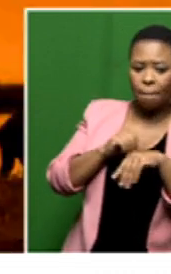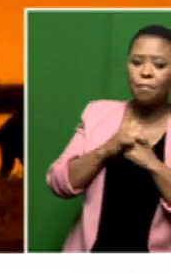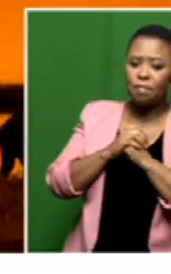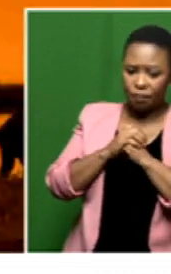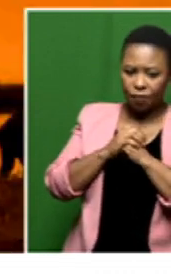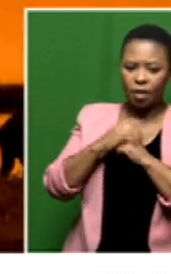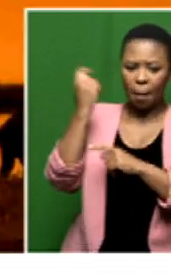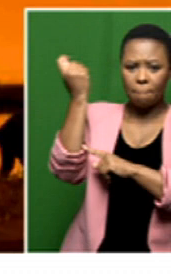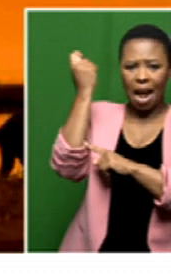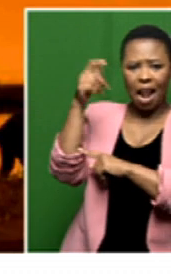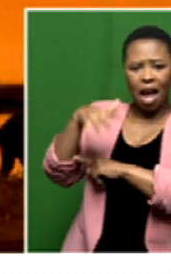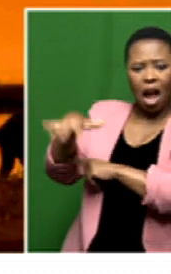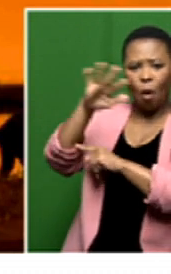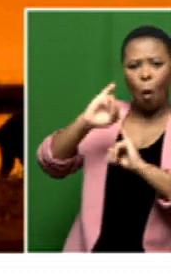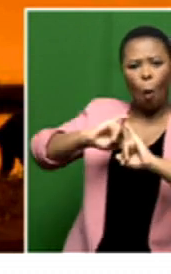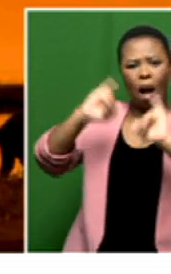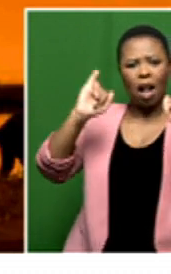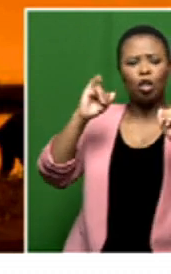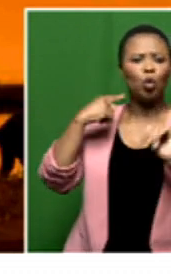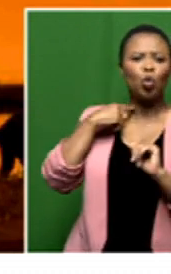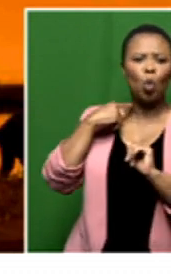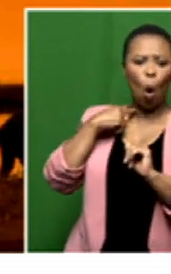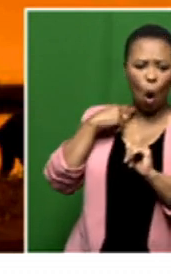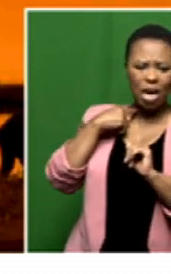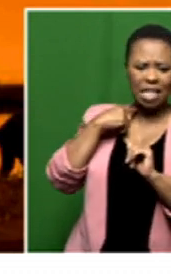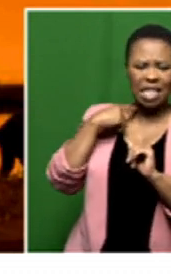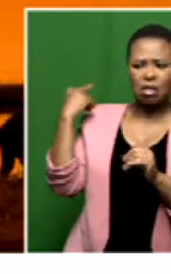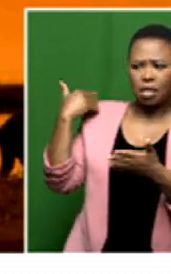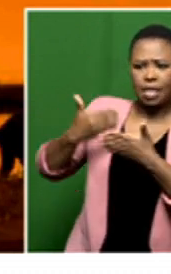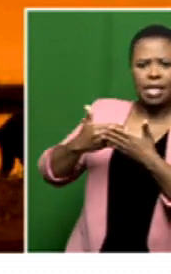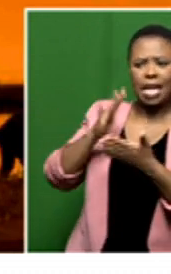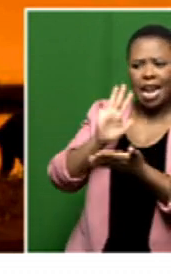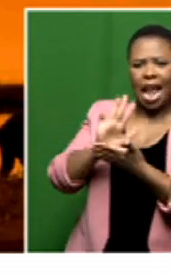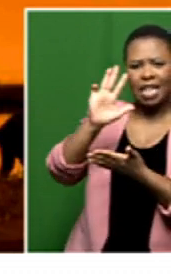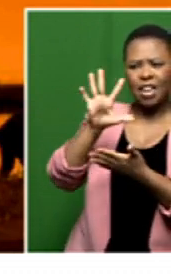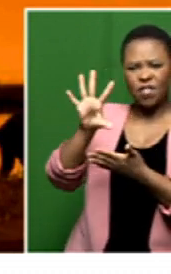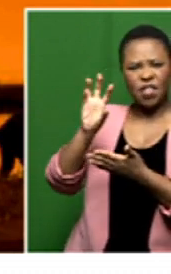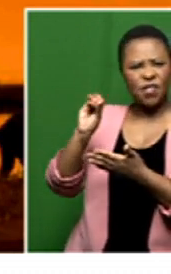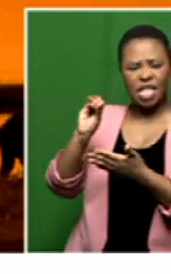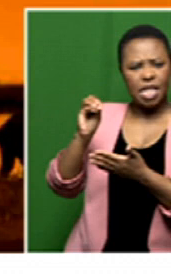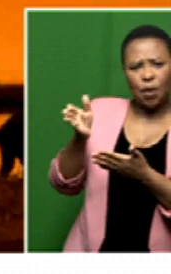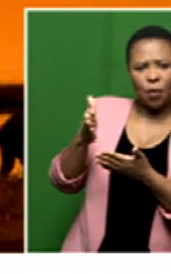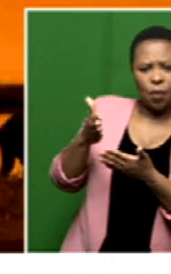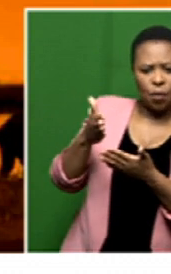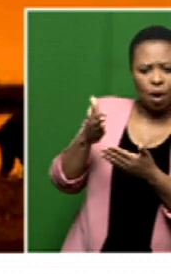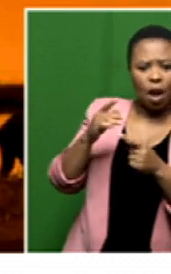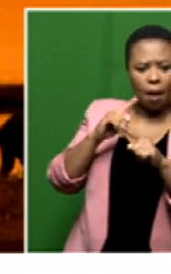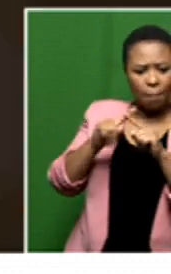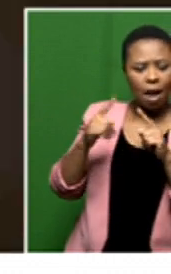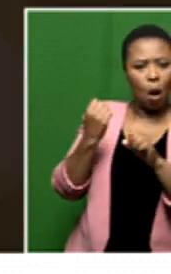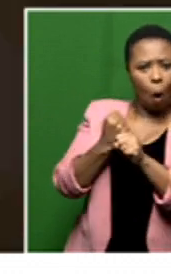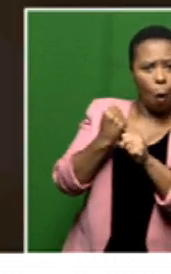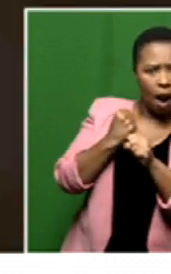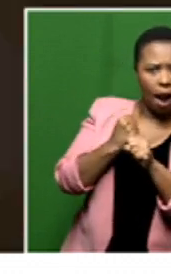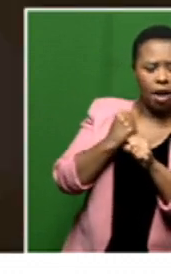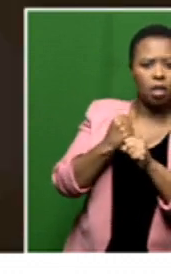repopulate Malawi with wild dogs who'd actually not had wild dogs since the 1950s. But thanks to fantastic work of,